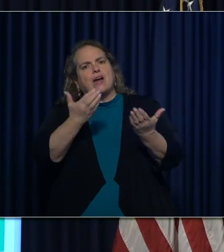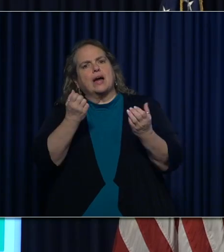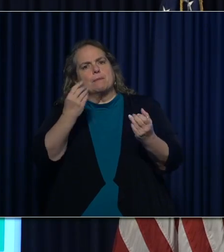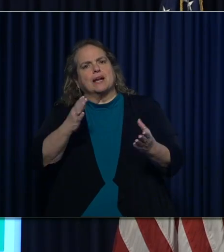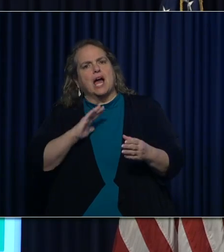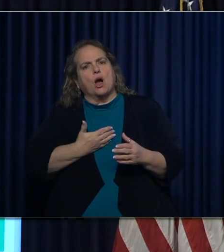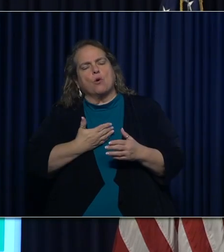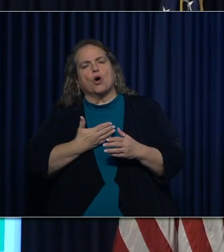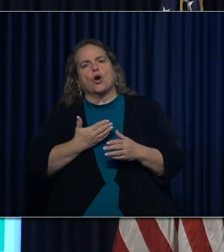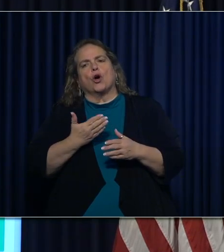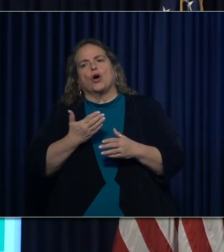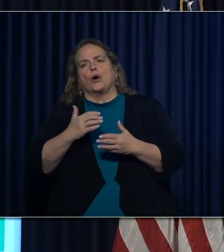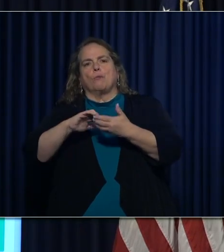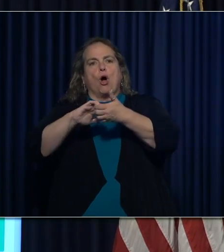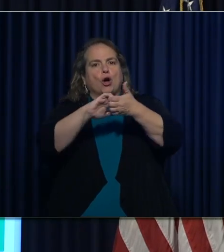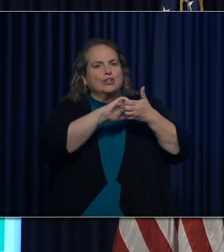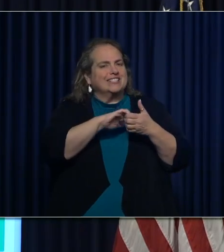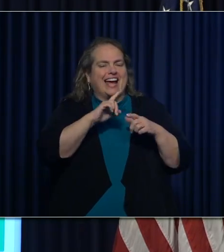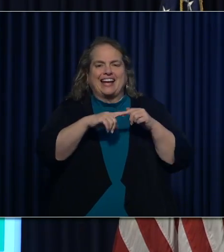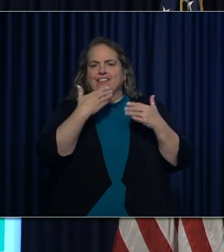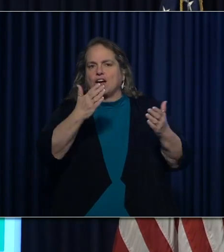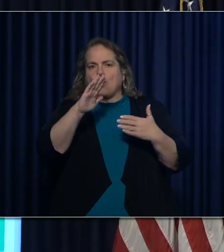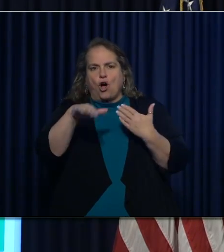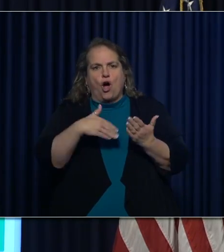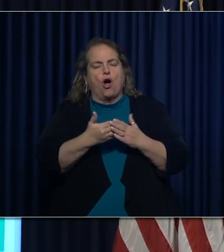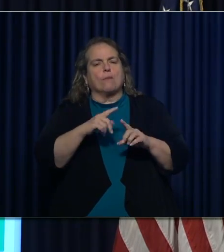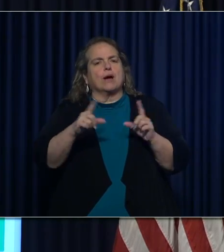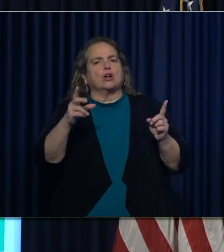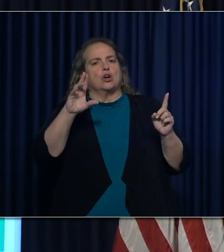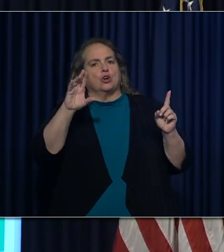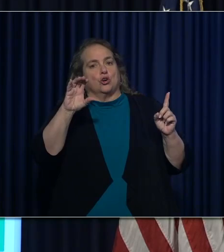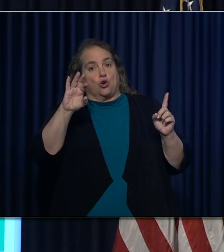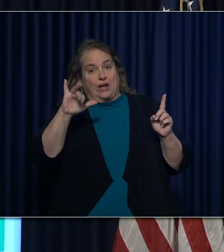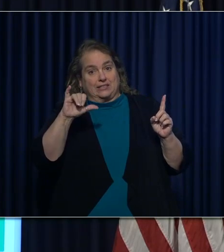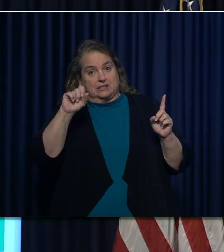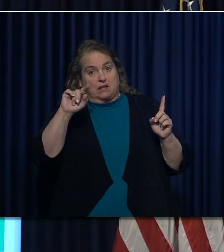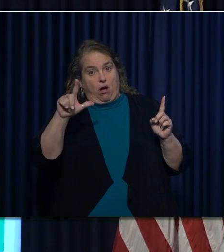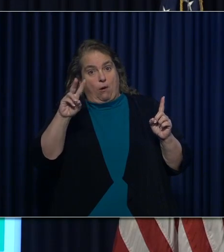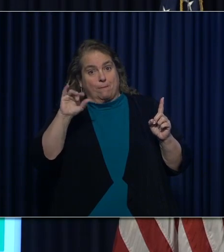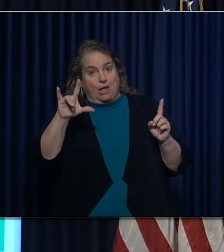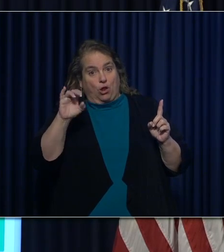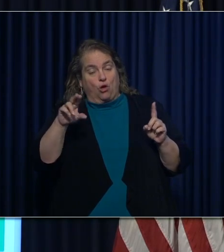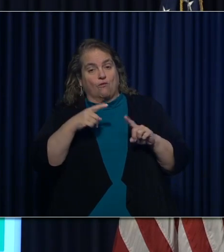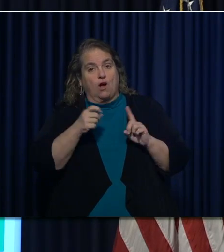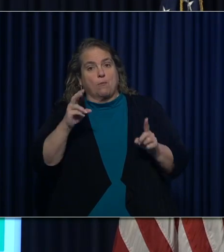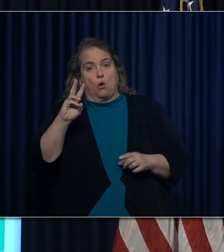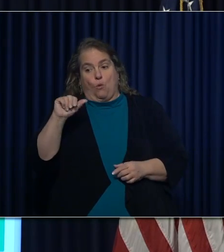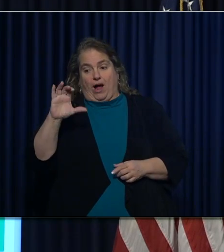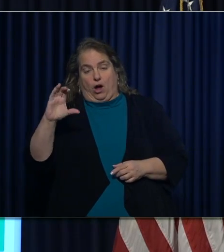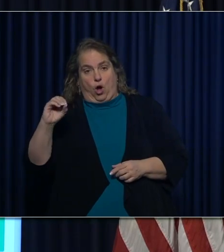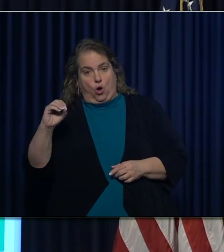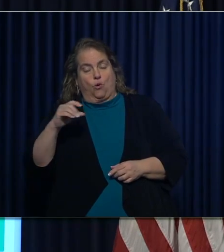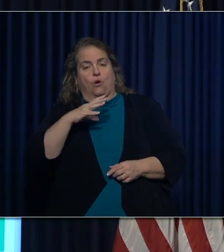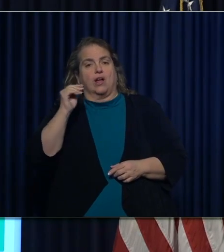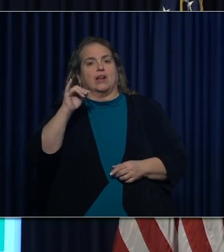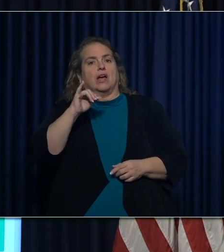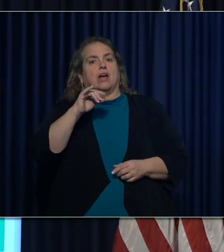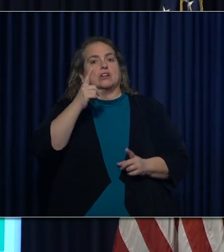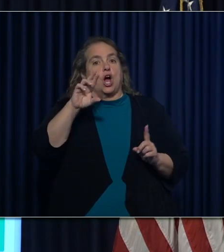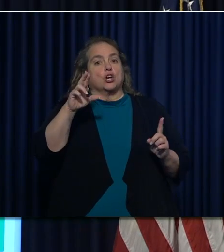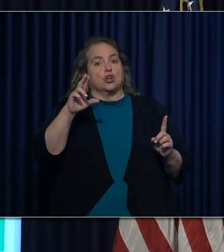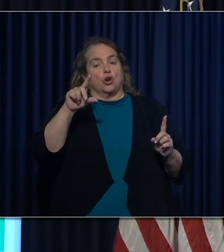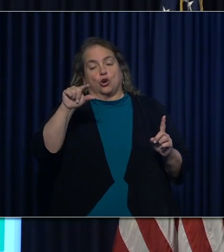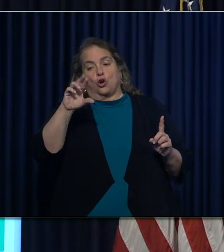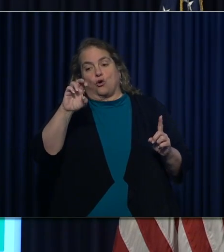I can't thank them all by name. I'd like to thank Dr. Crystal Miller from WEDCO, who directs the local health department, Dr. Craig Humbaugh from Lexington,